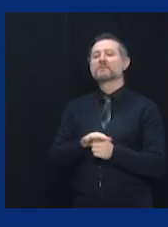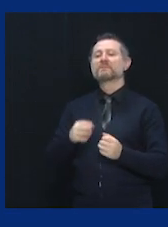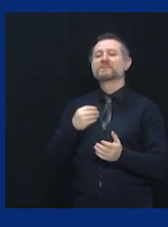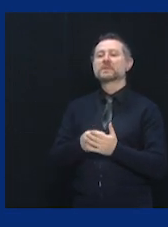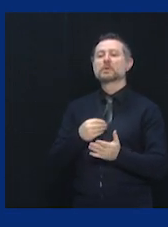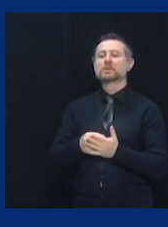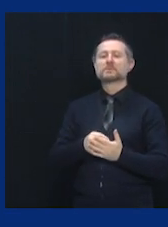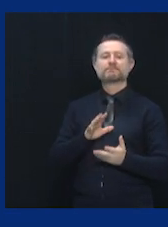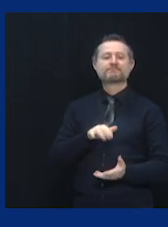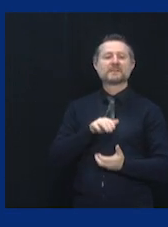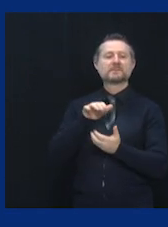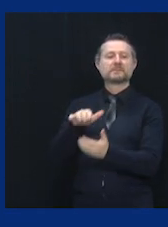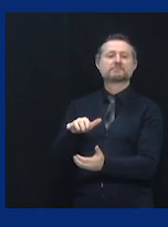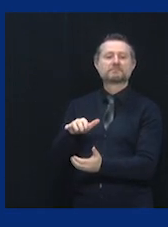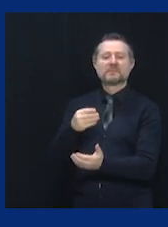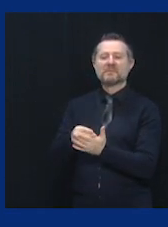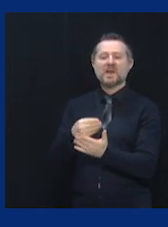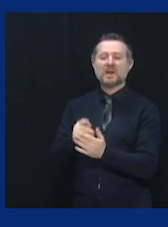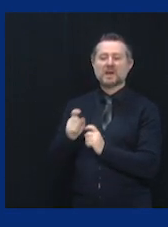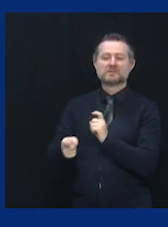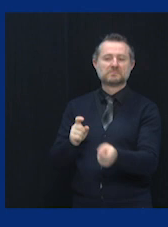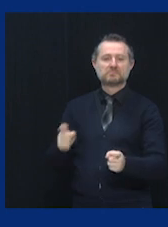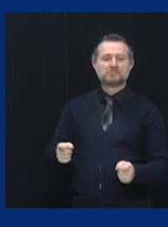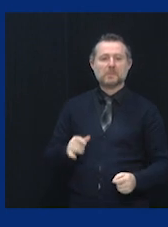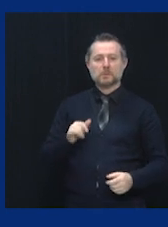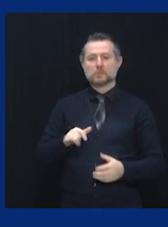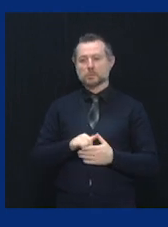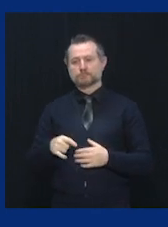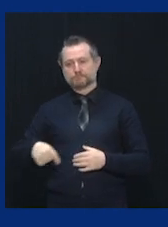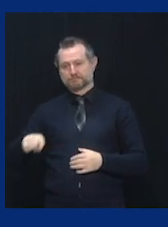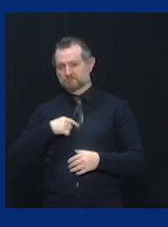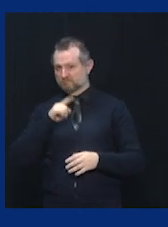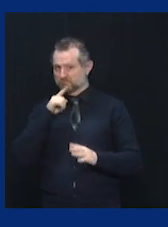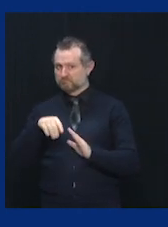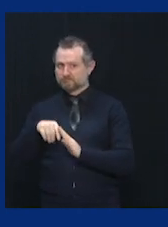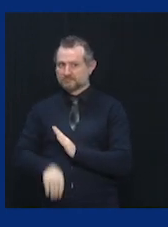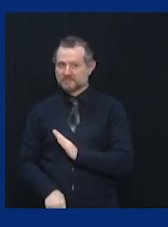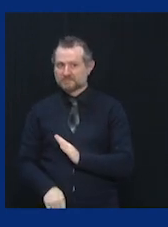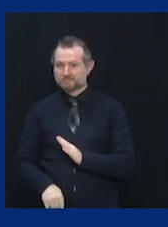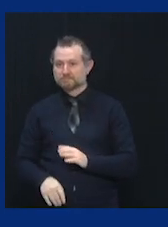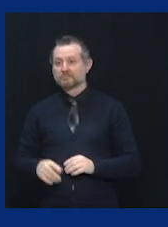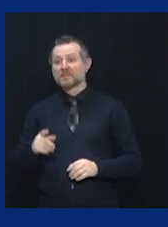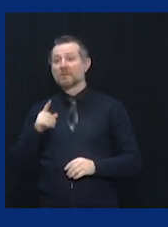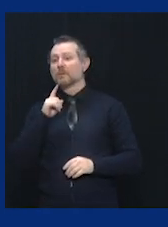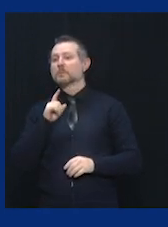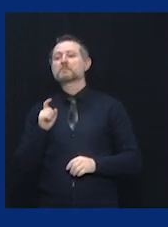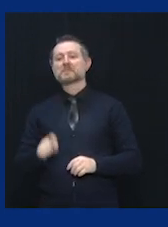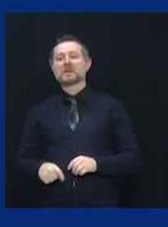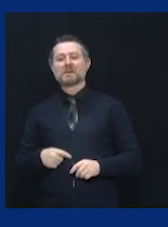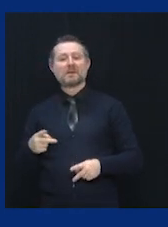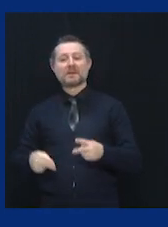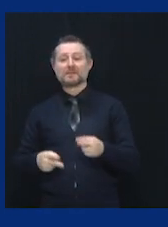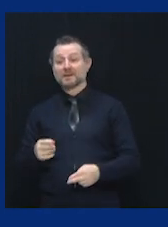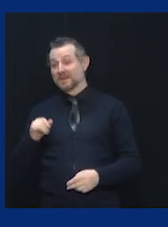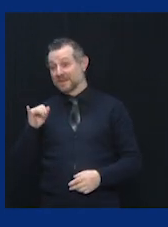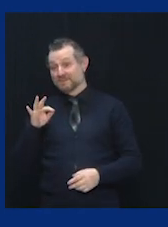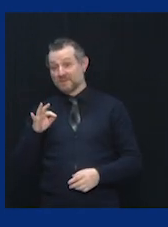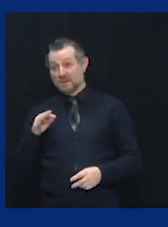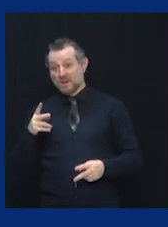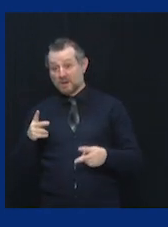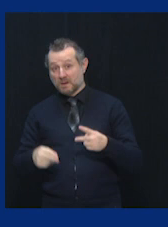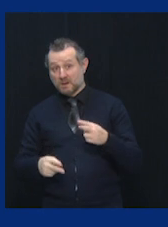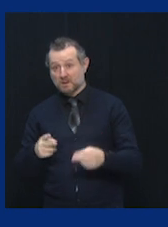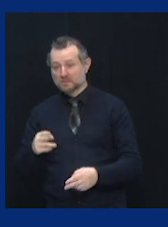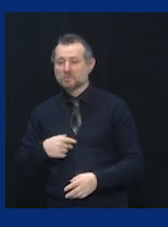has a very big deficit. If I have a deficit, we have to cut. If we cut, we have to lay off